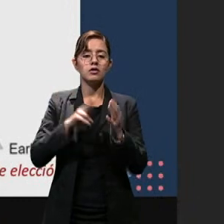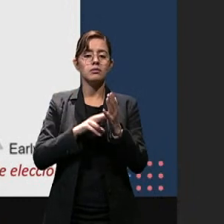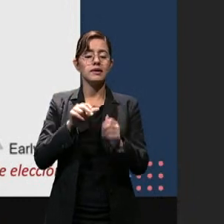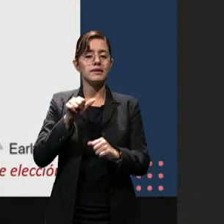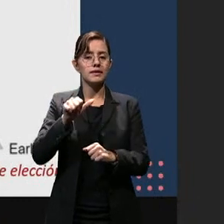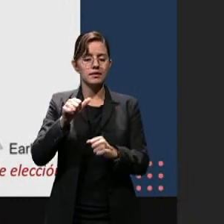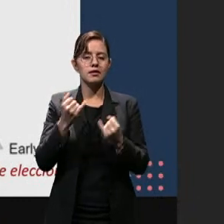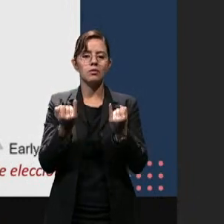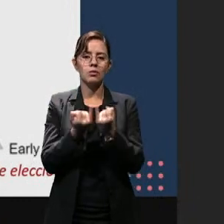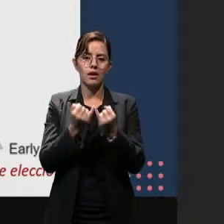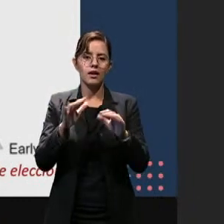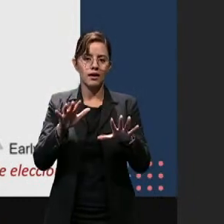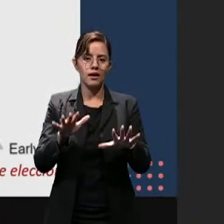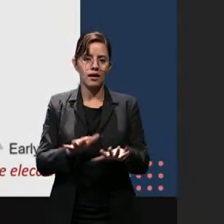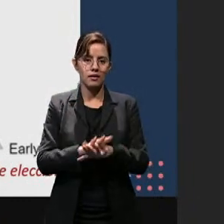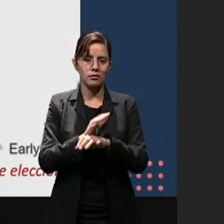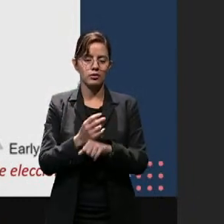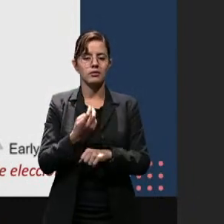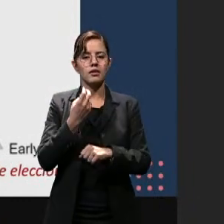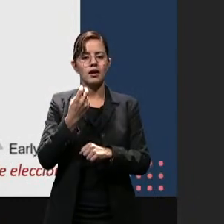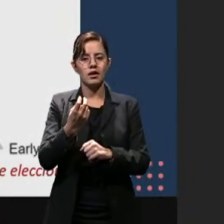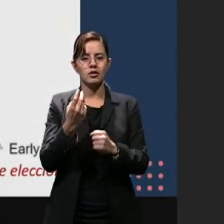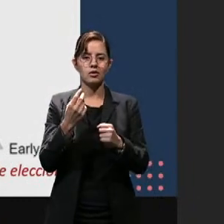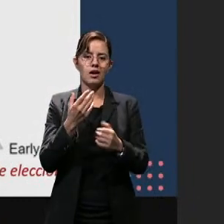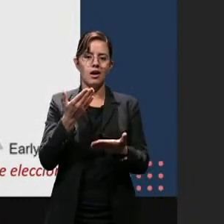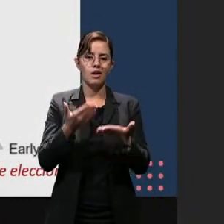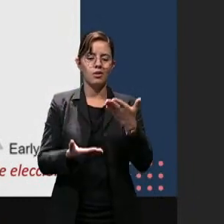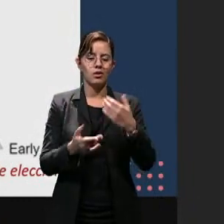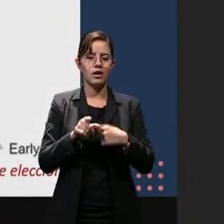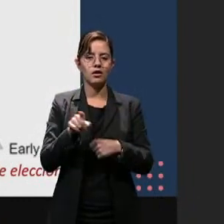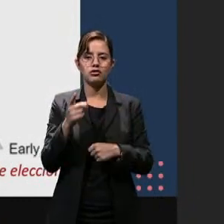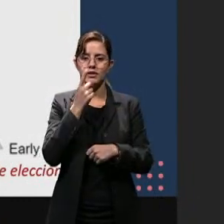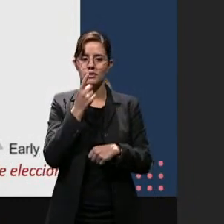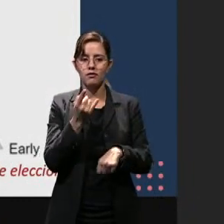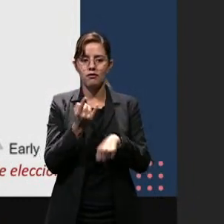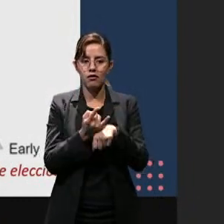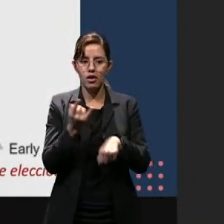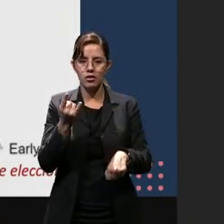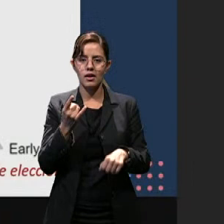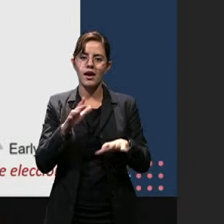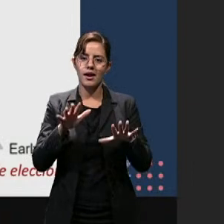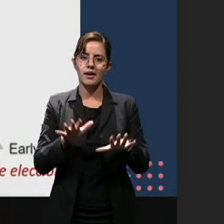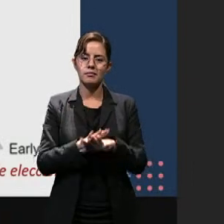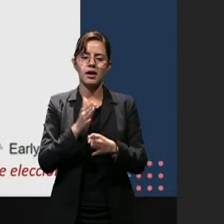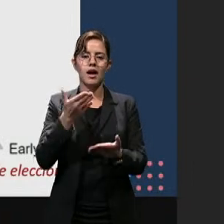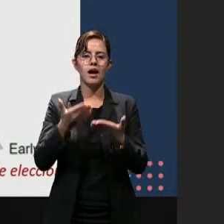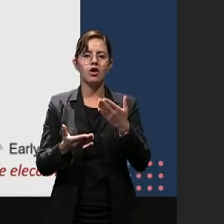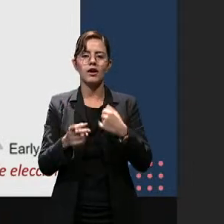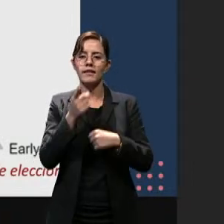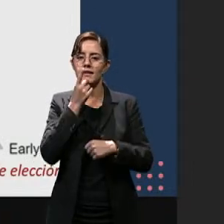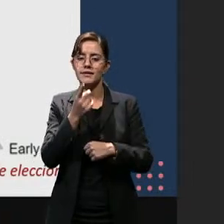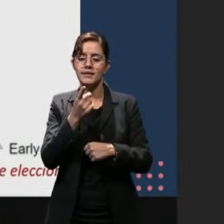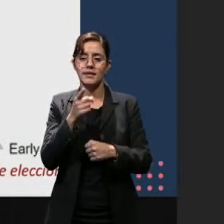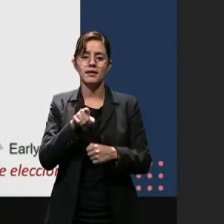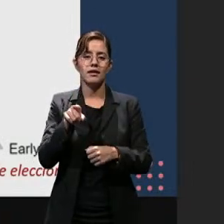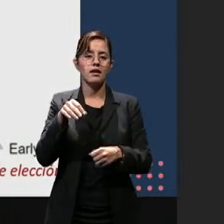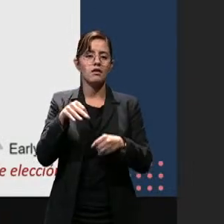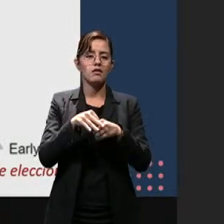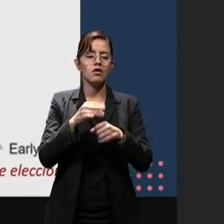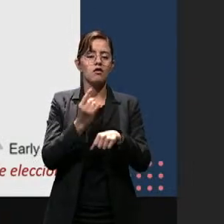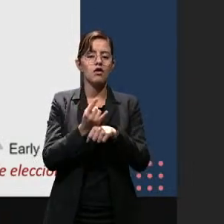to change and started to focus on voting by mail. This really played out in 2020, where more